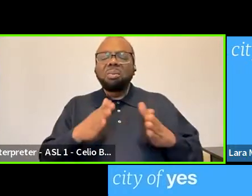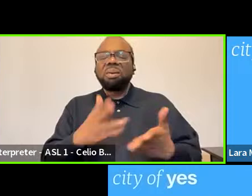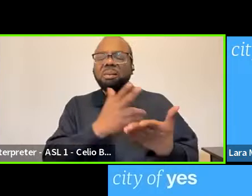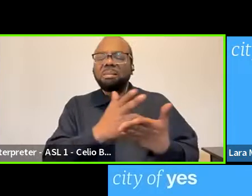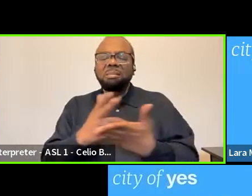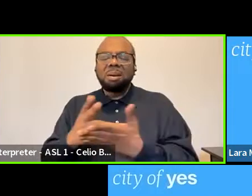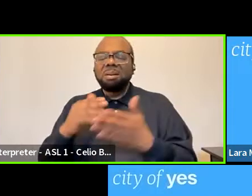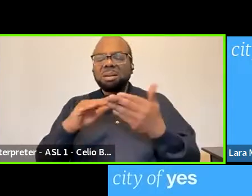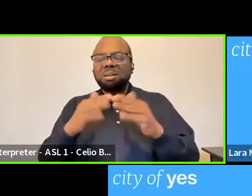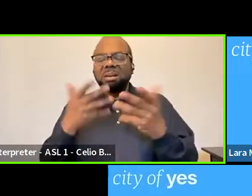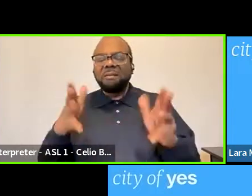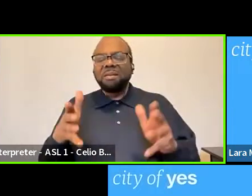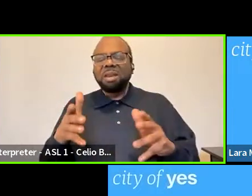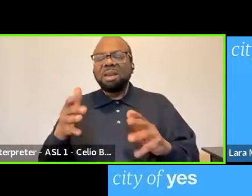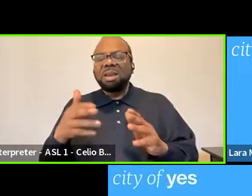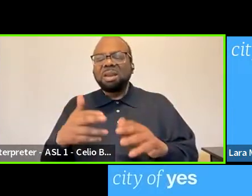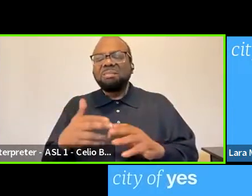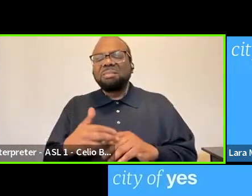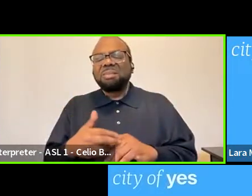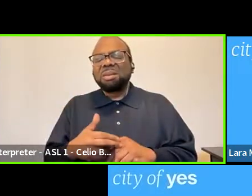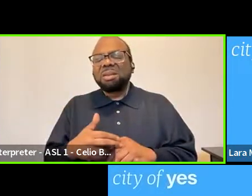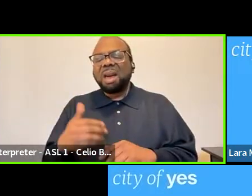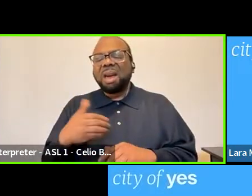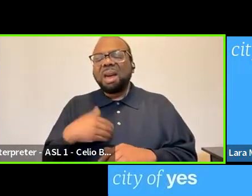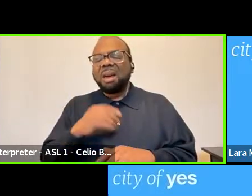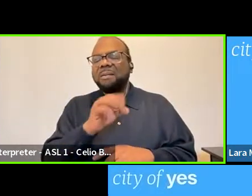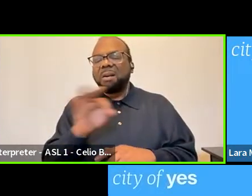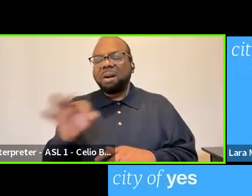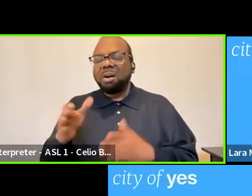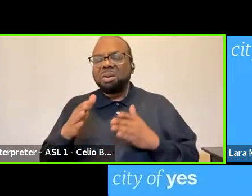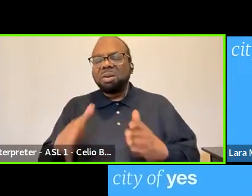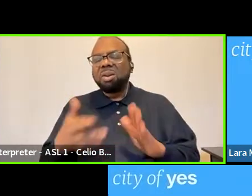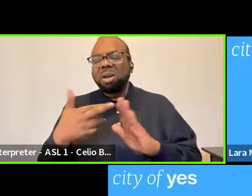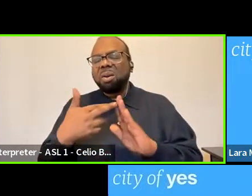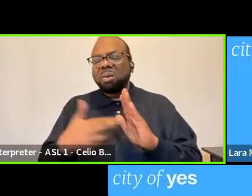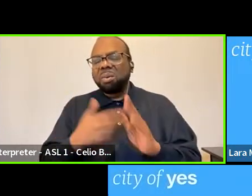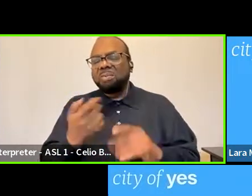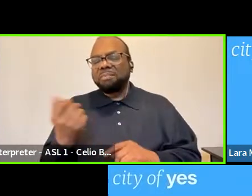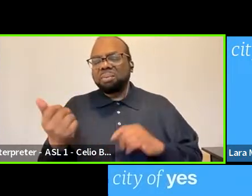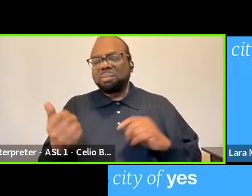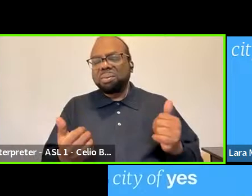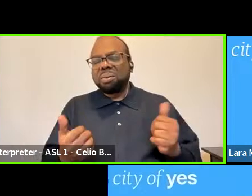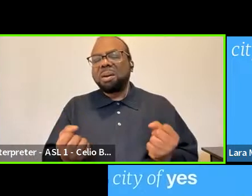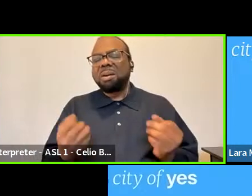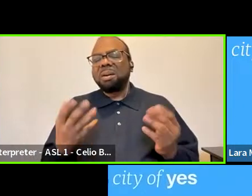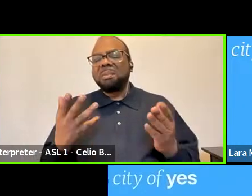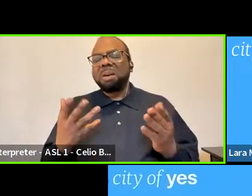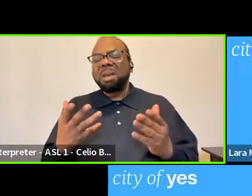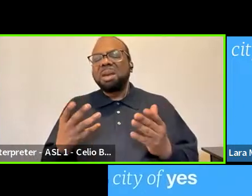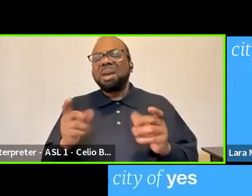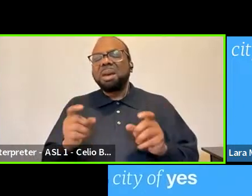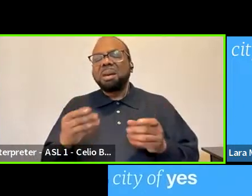that have already done with their, uh, off street mandates and found that many developments still provide parking where it makes sense to do so.